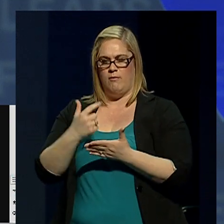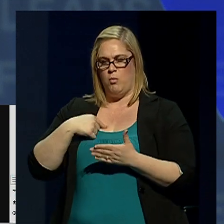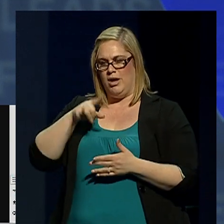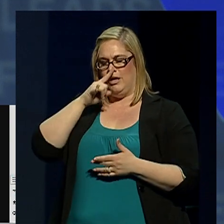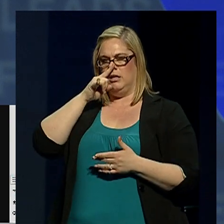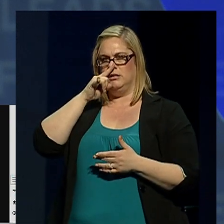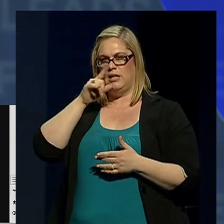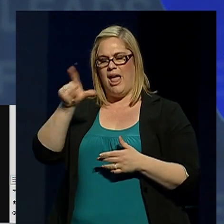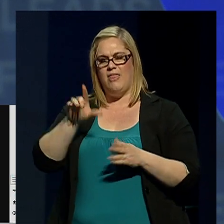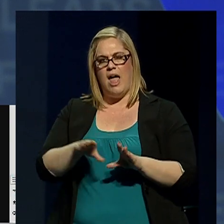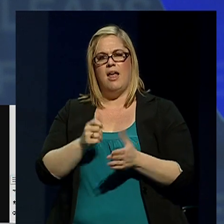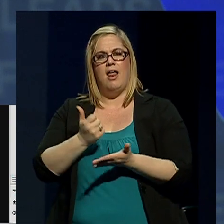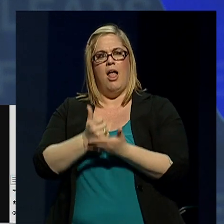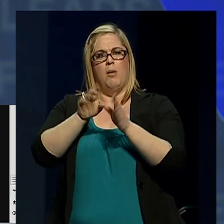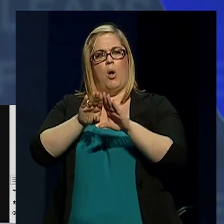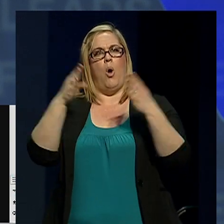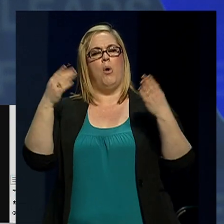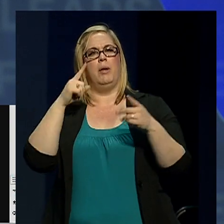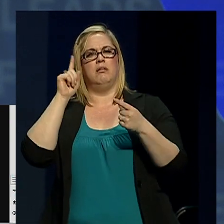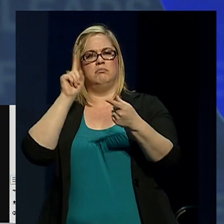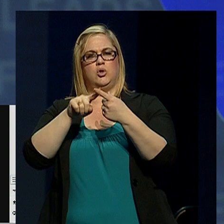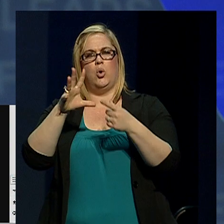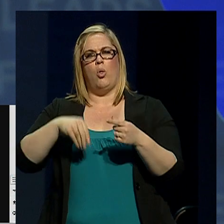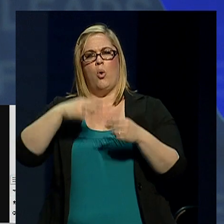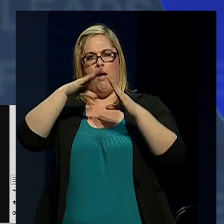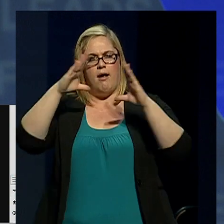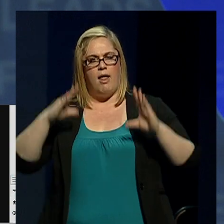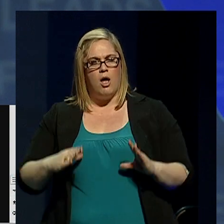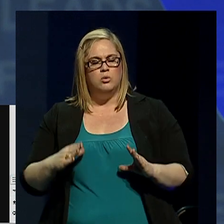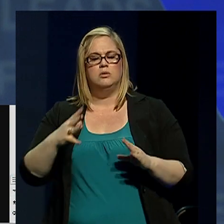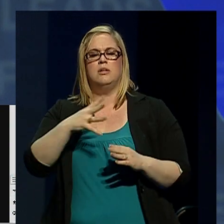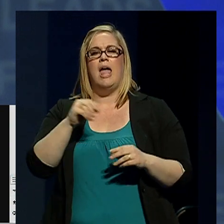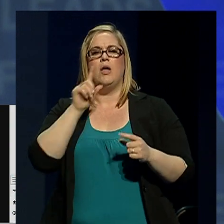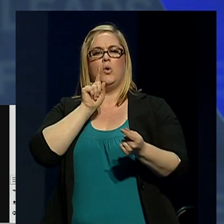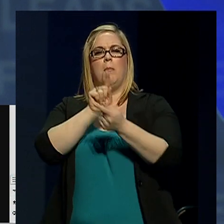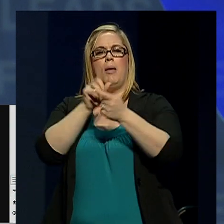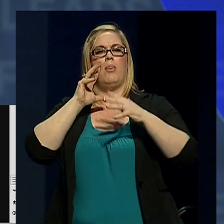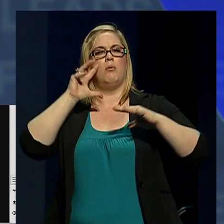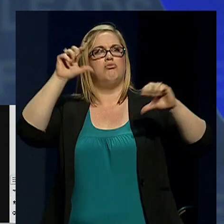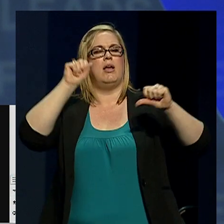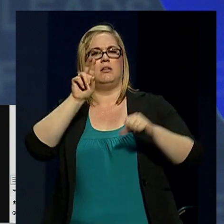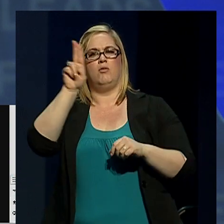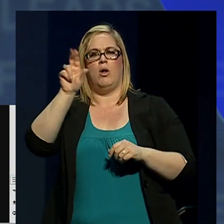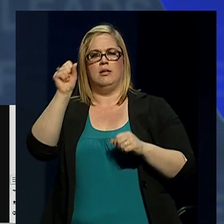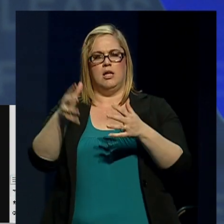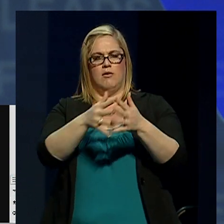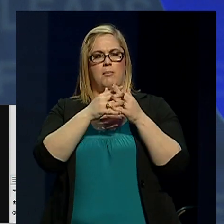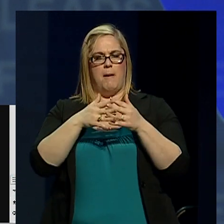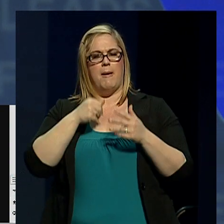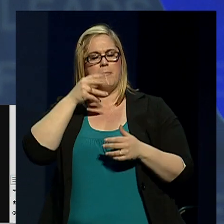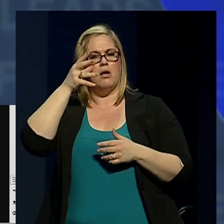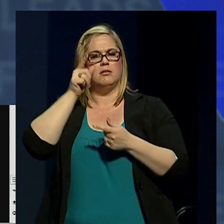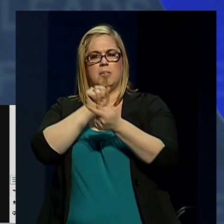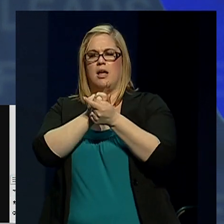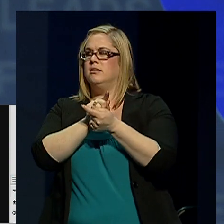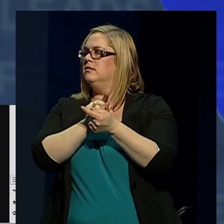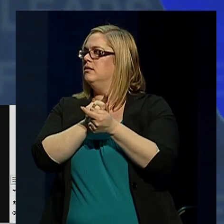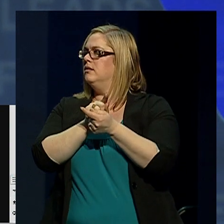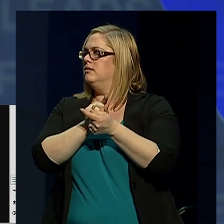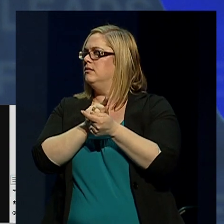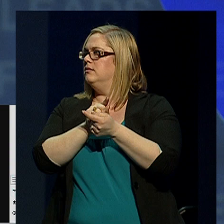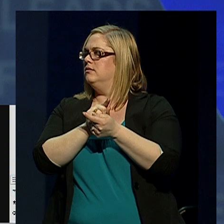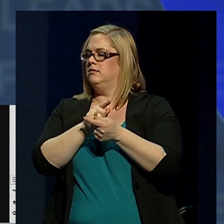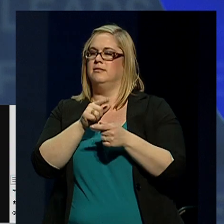open the doors to the White House and meet the President of the United States of America. Just not this president,